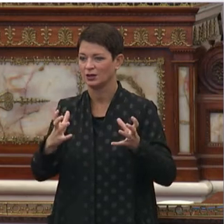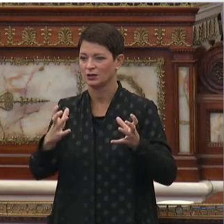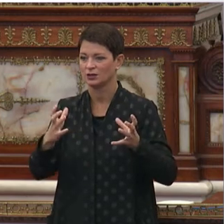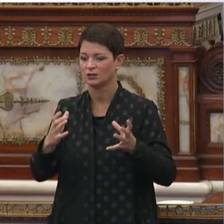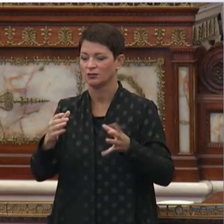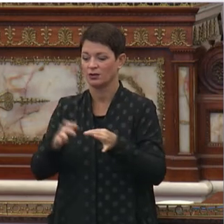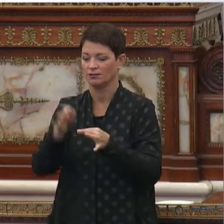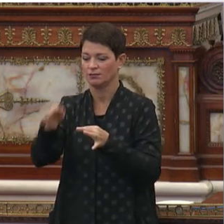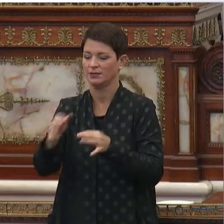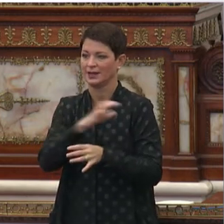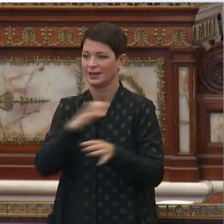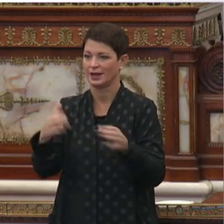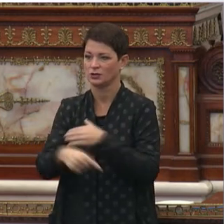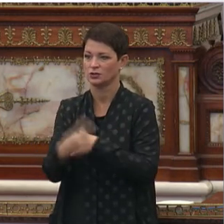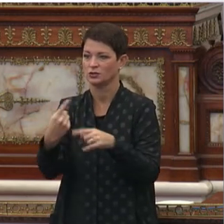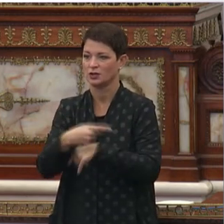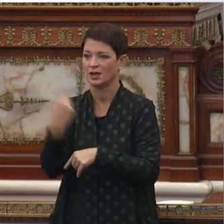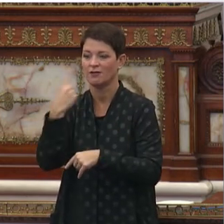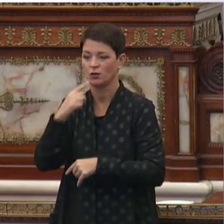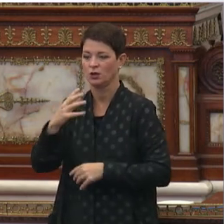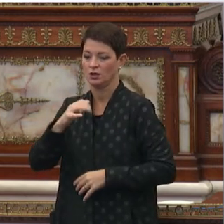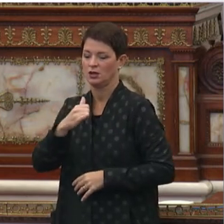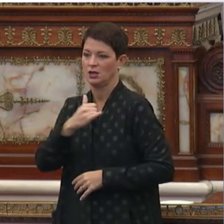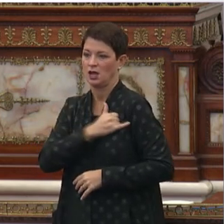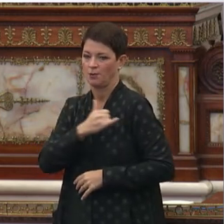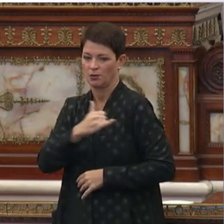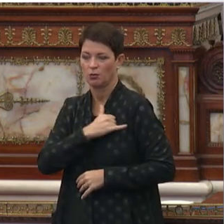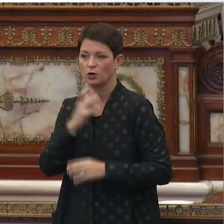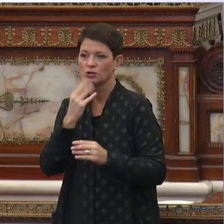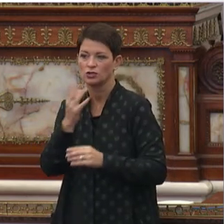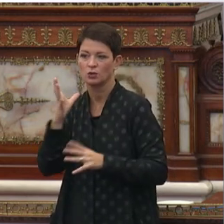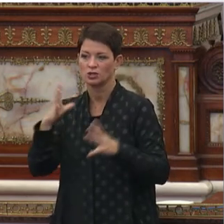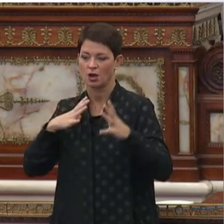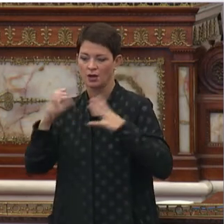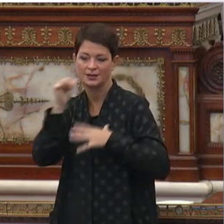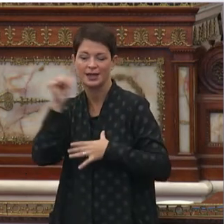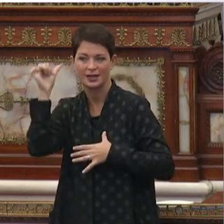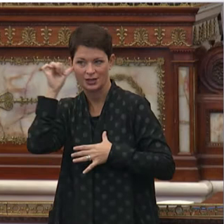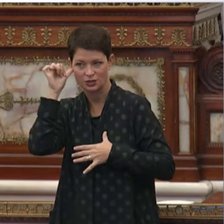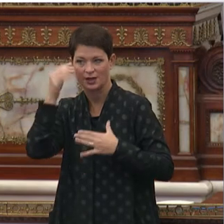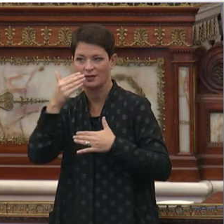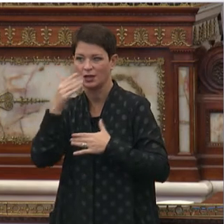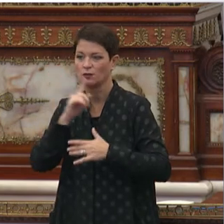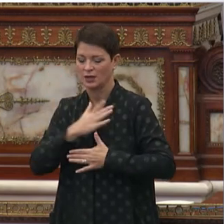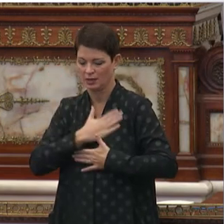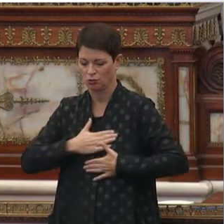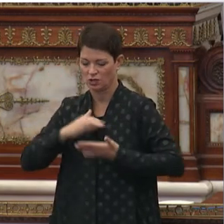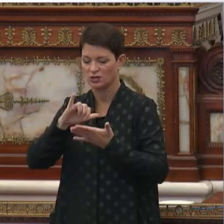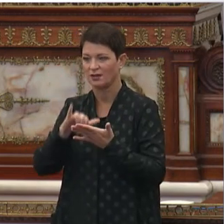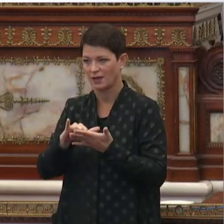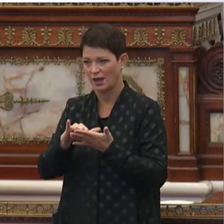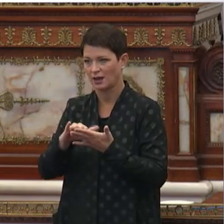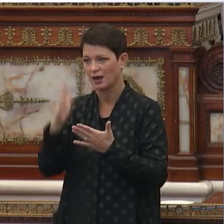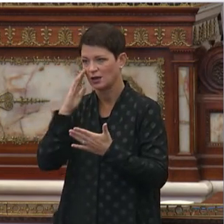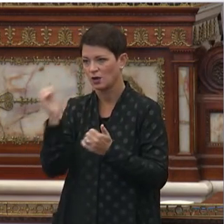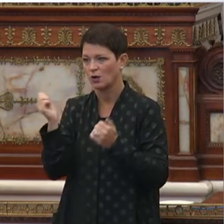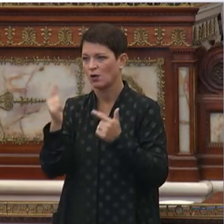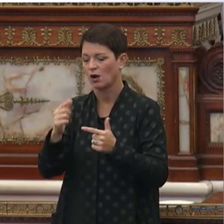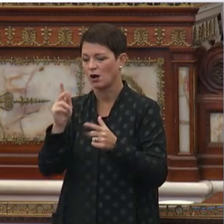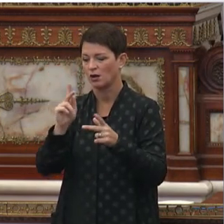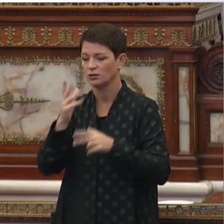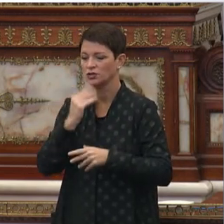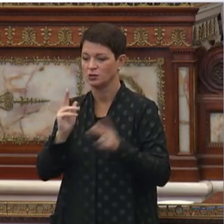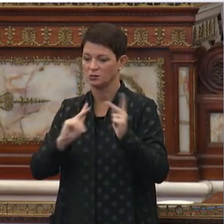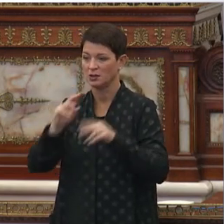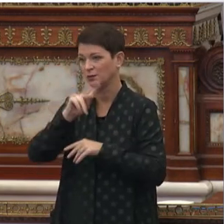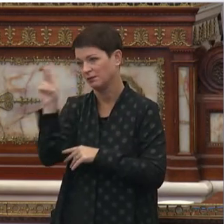date to celebrate the Jewish holiday of Yom Kippur. I really appreciate it, and I know everybody in Philadelphia who